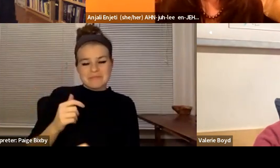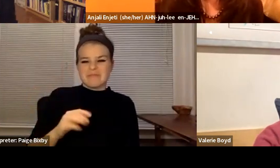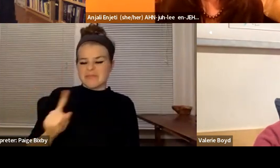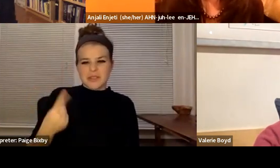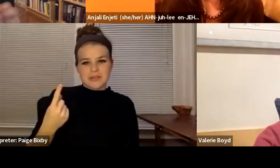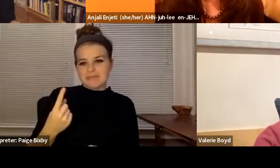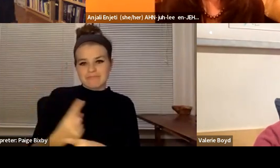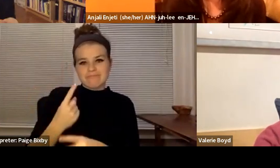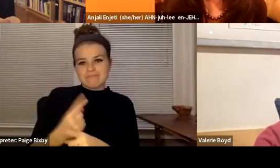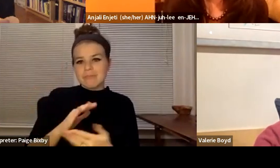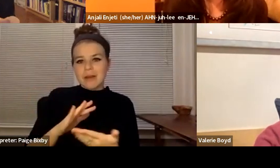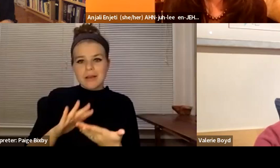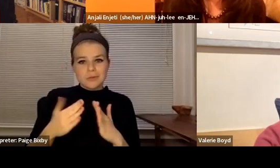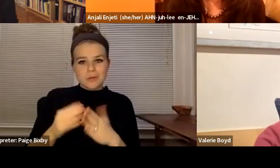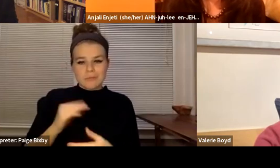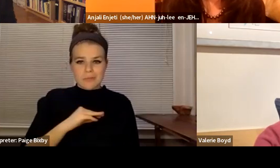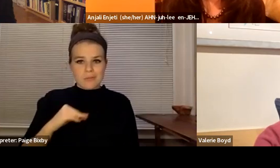within the dance. And so